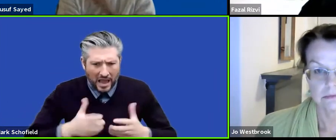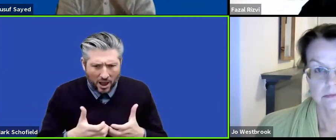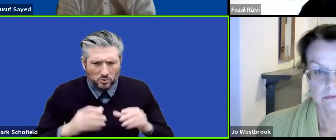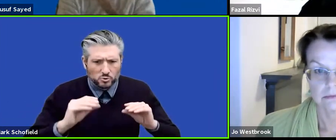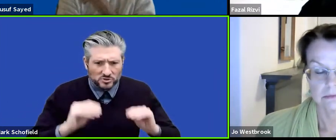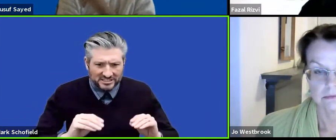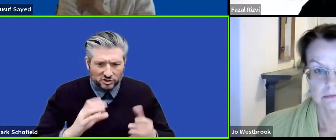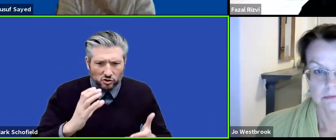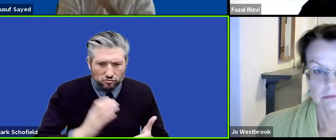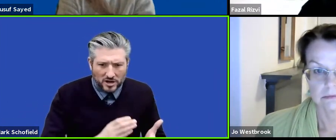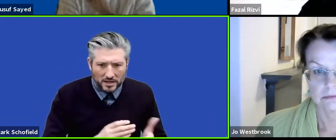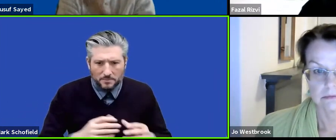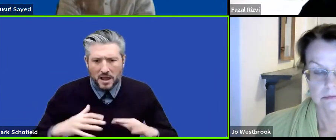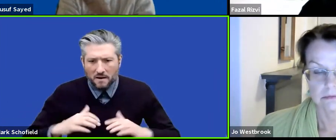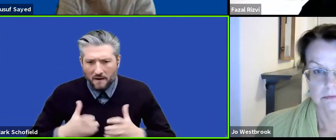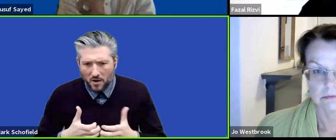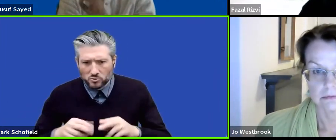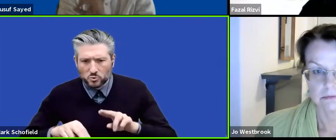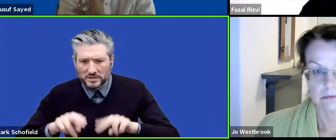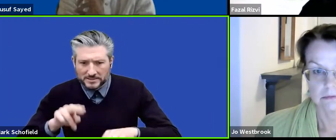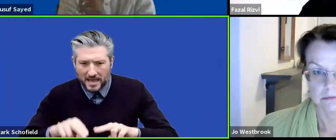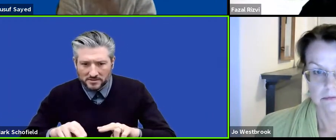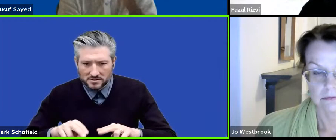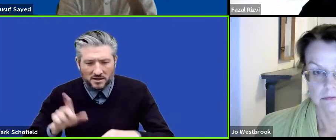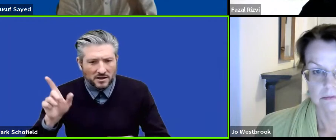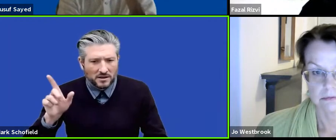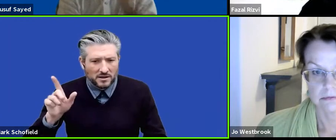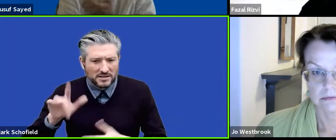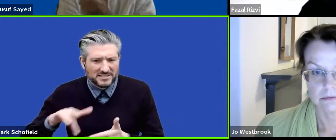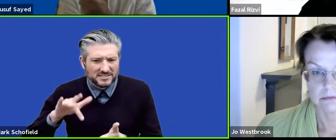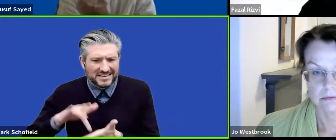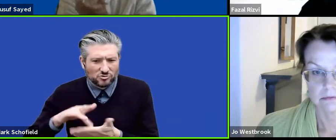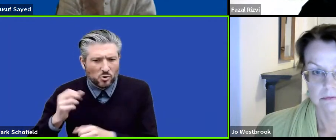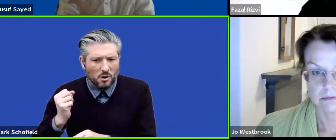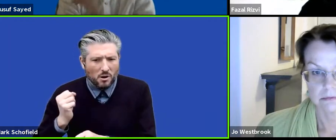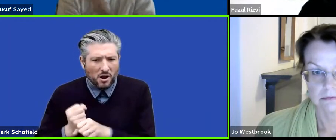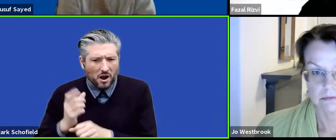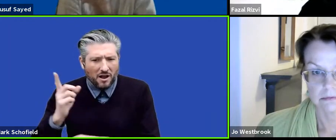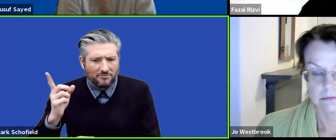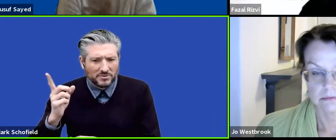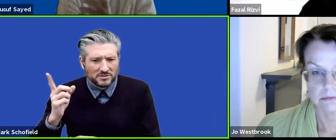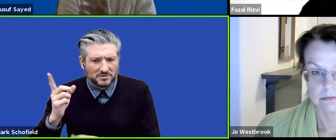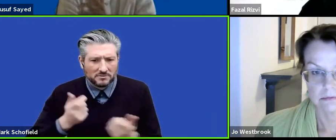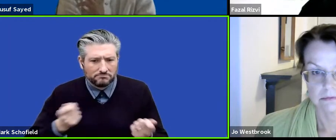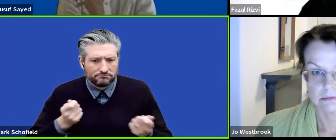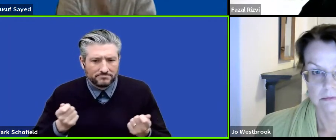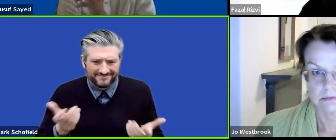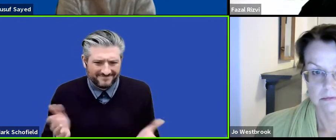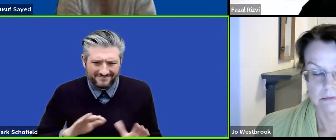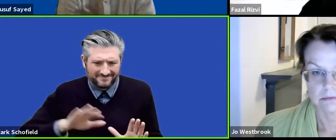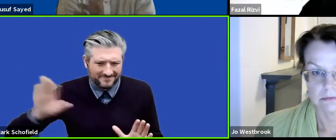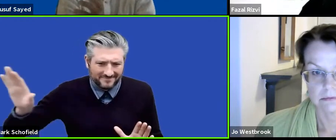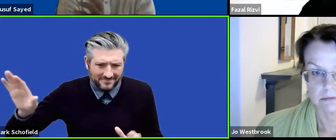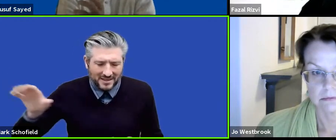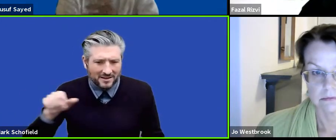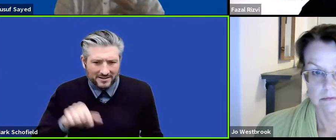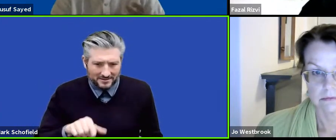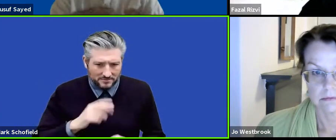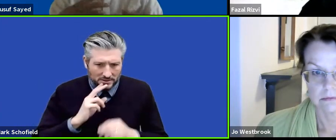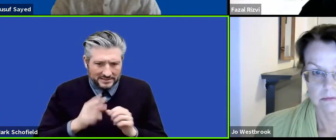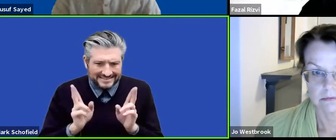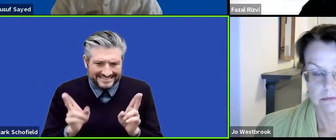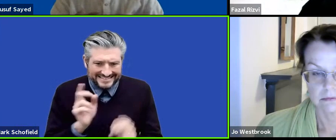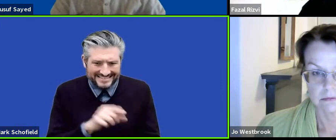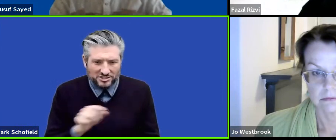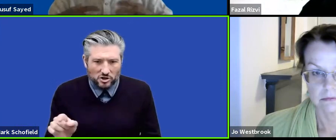government. And in that sense, I think Pat's absolutely right. The unintended effect of COVID has been the reassertion